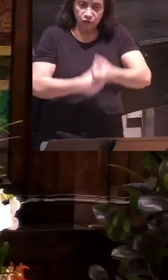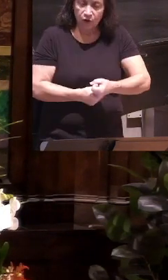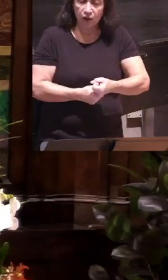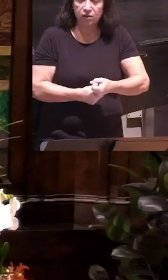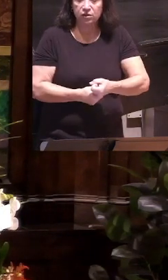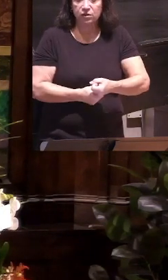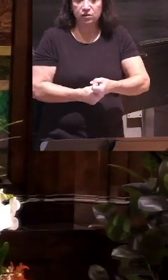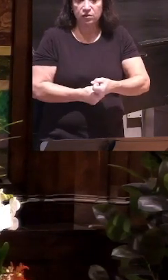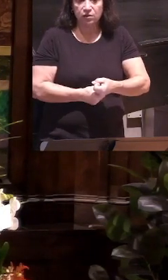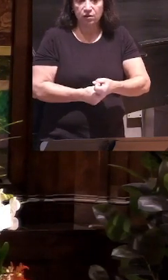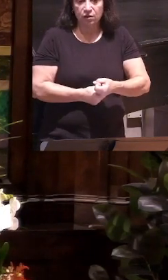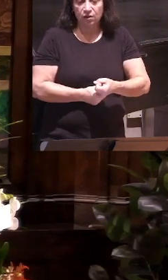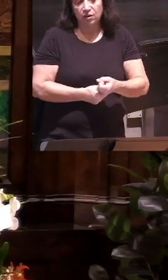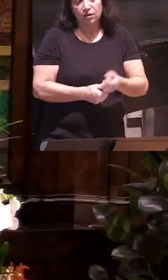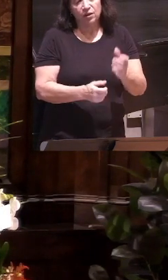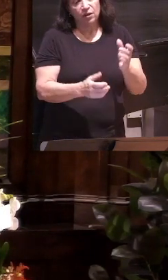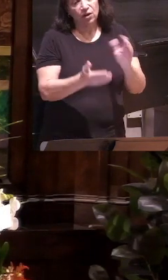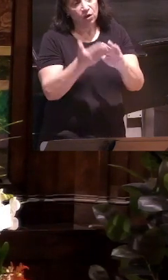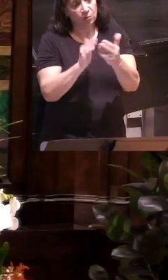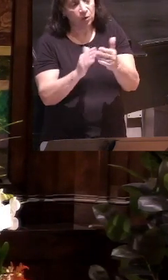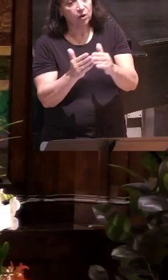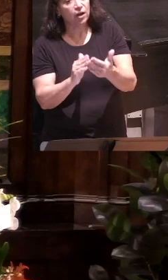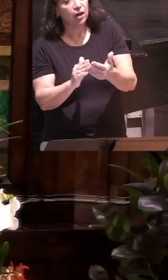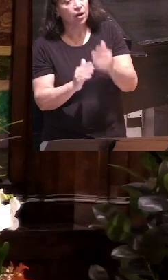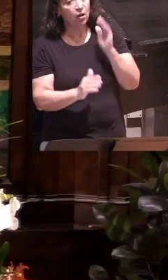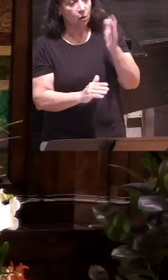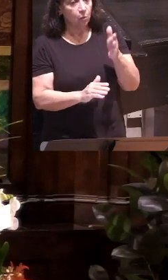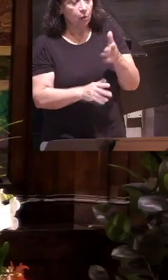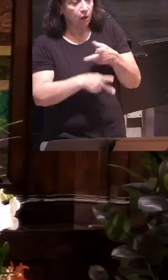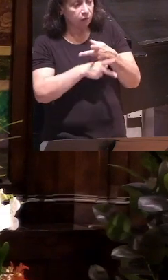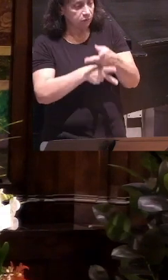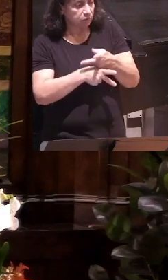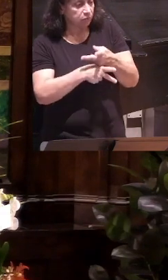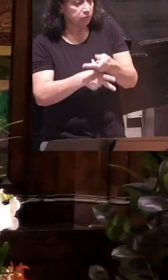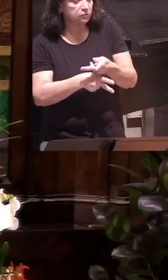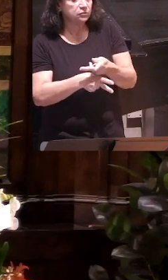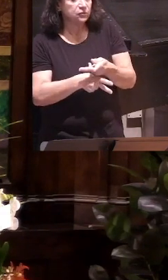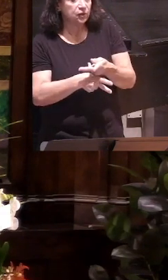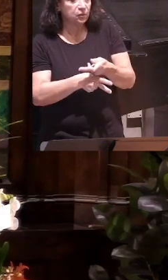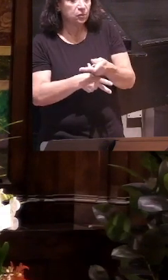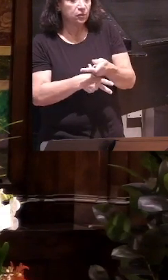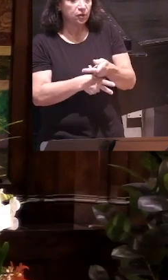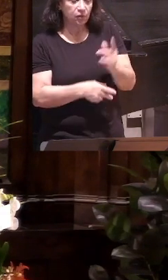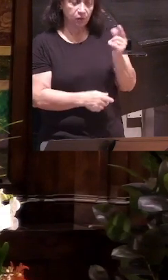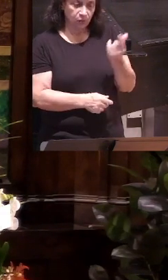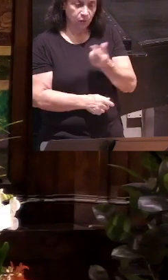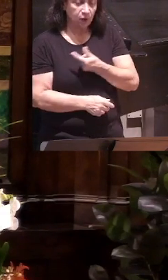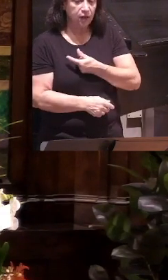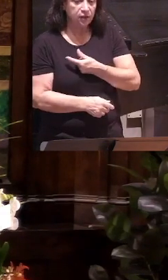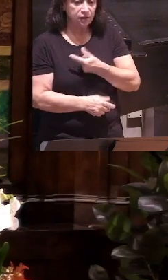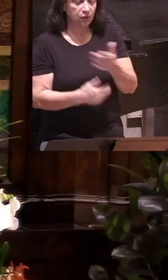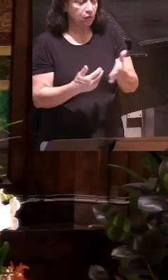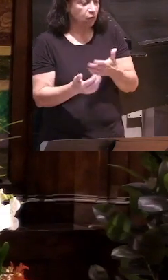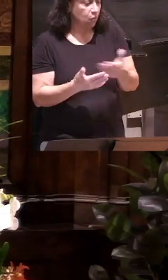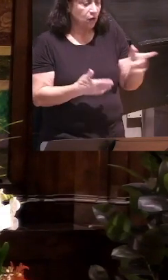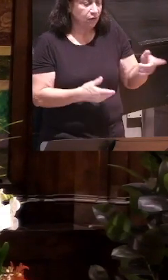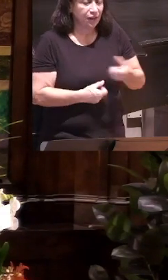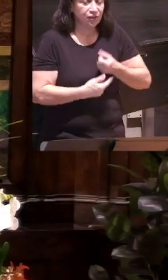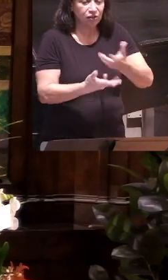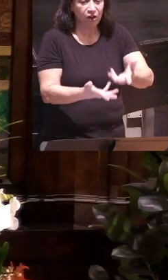trust that the community will hold what they share in grace and love.